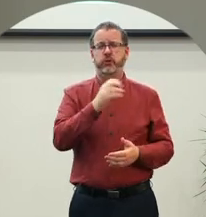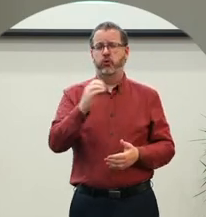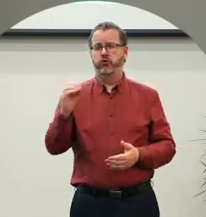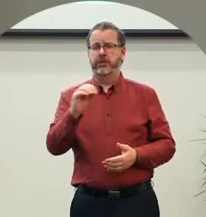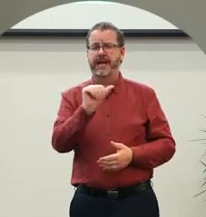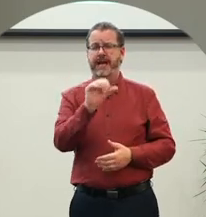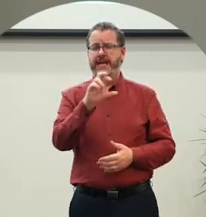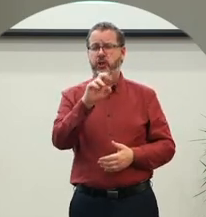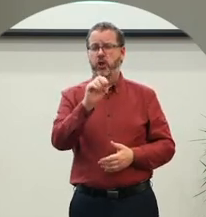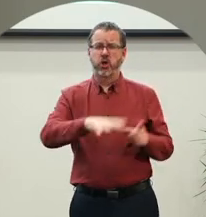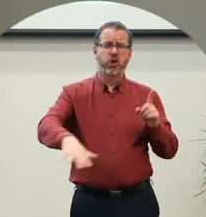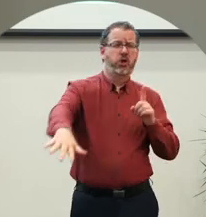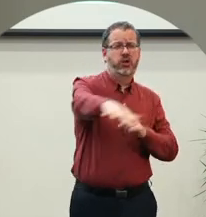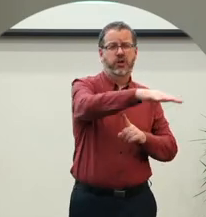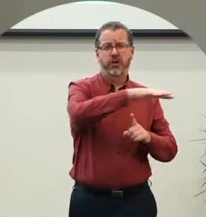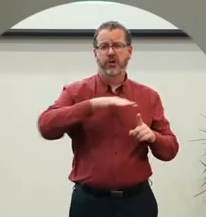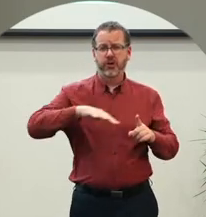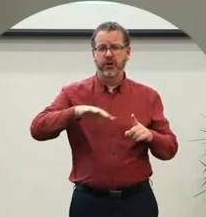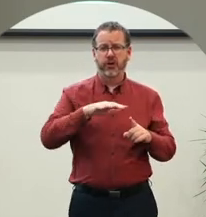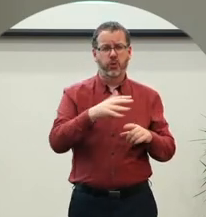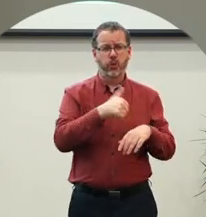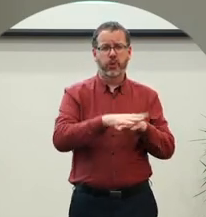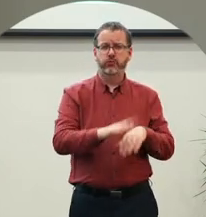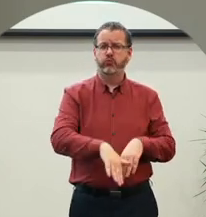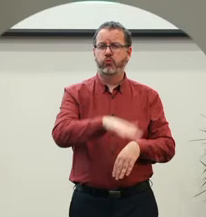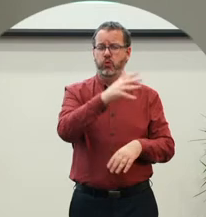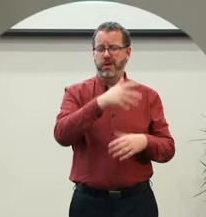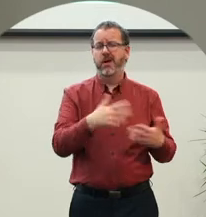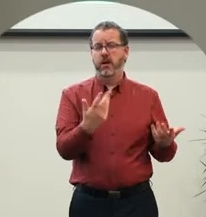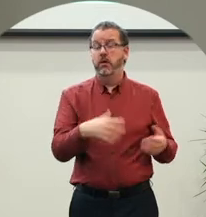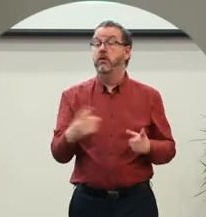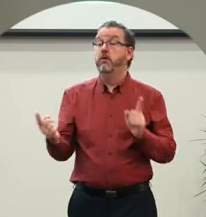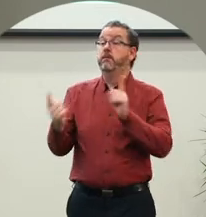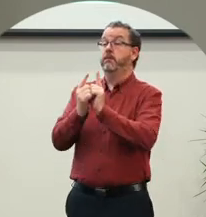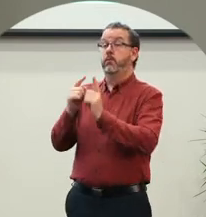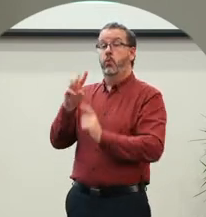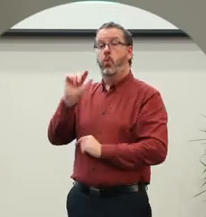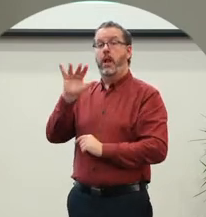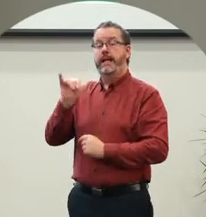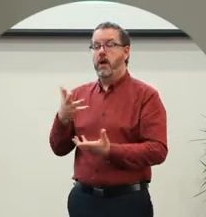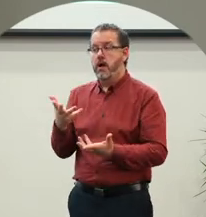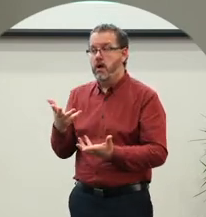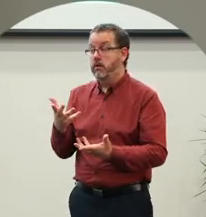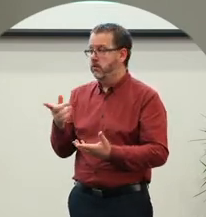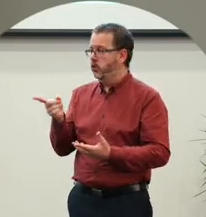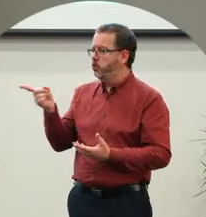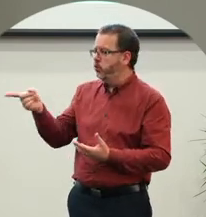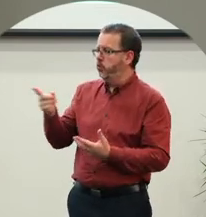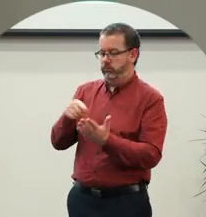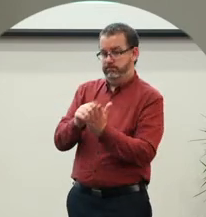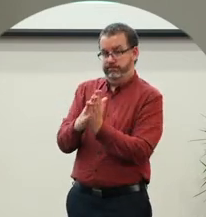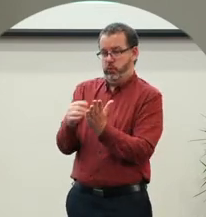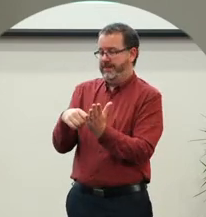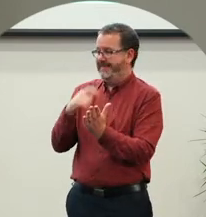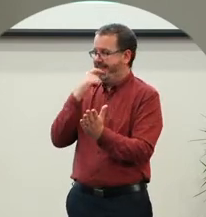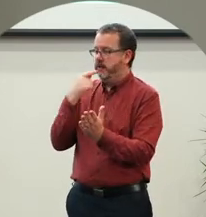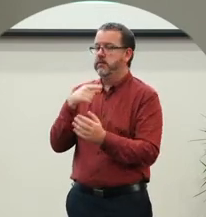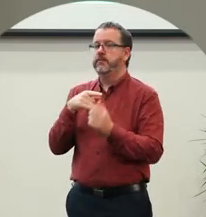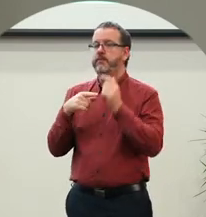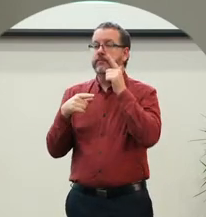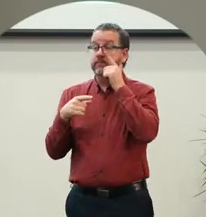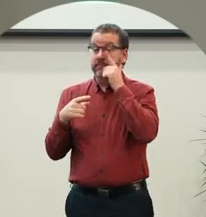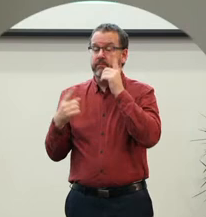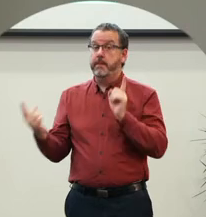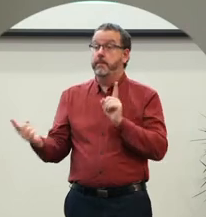Like, what was her sense of that, or at what point was it when she met Wally? Certainly, your description is that she began